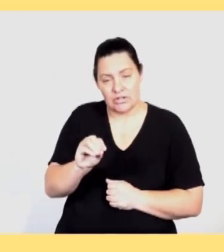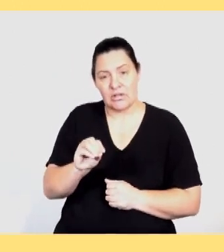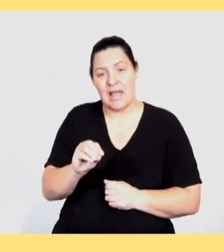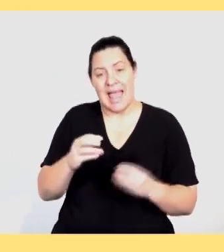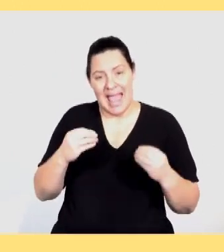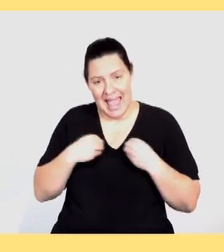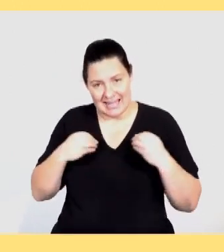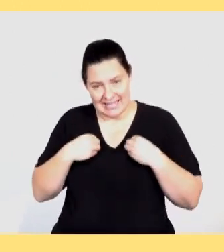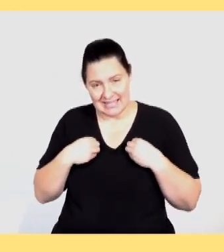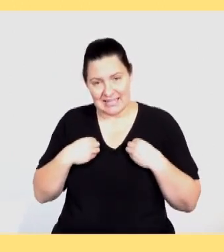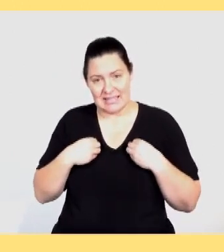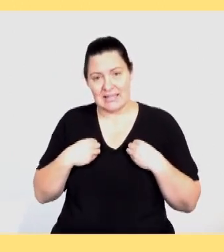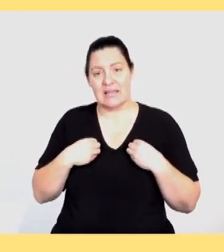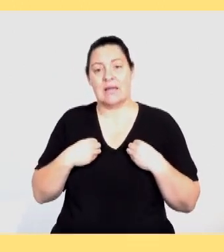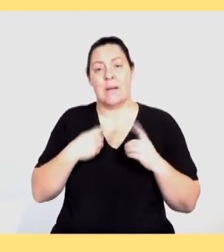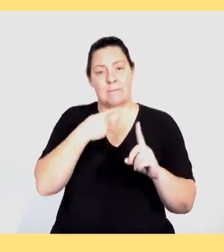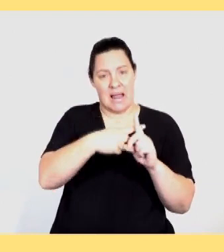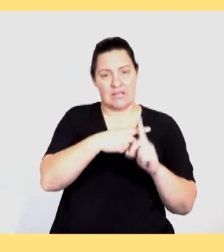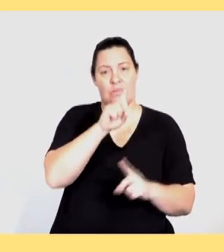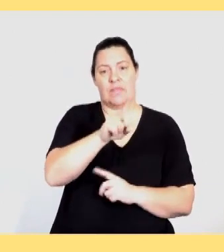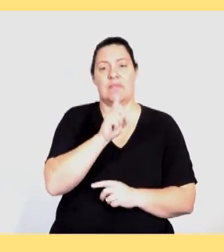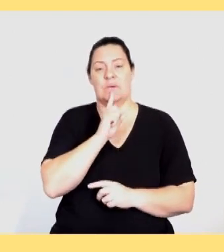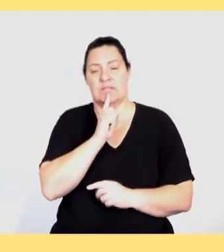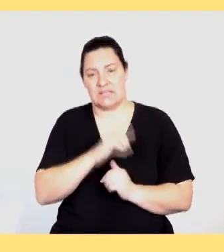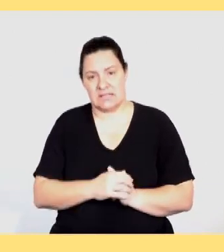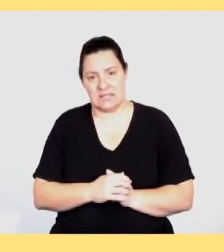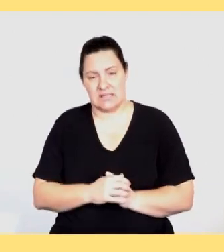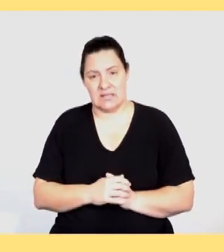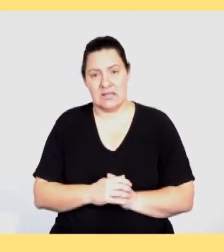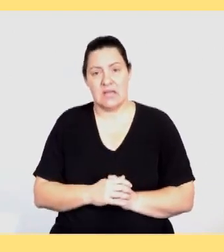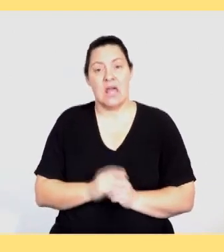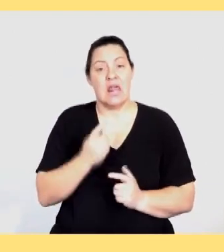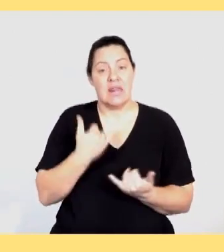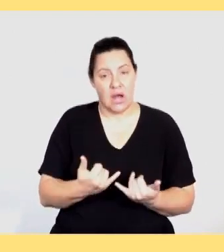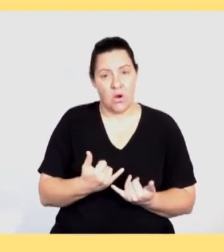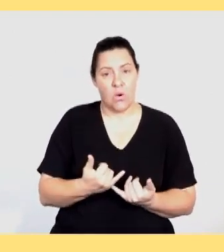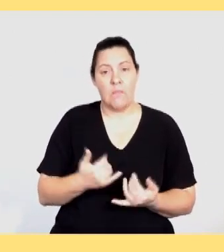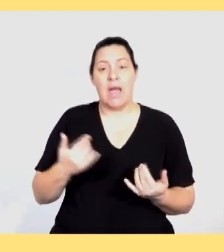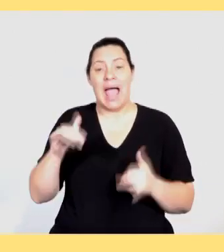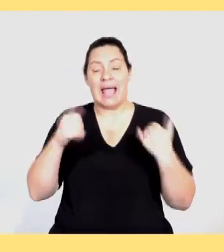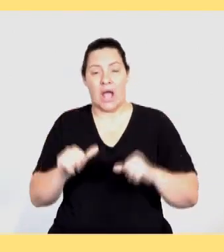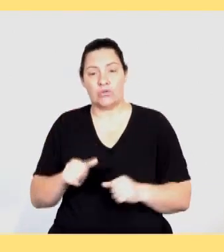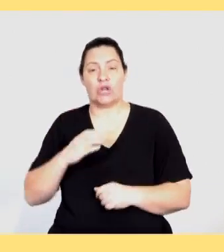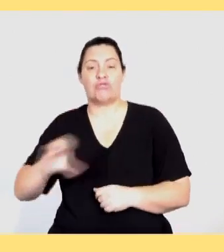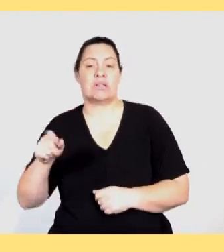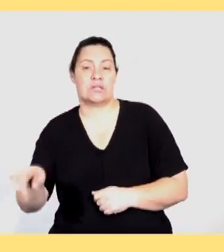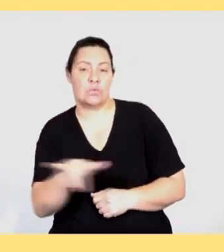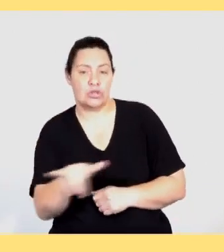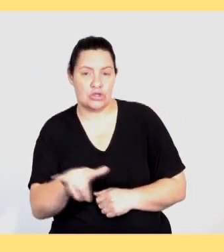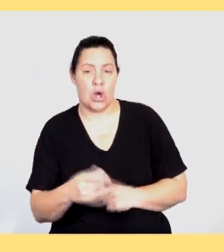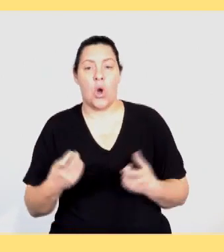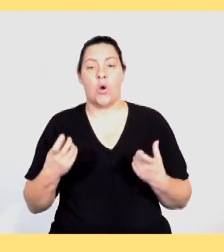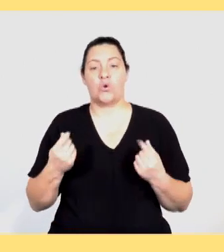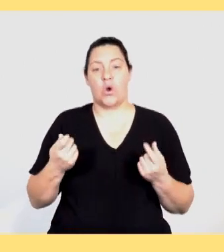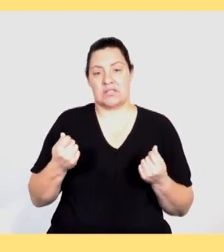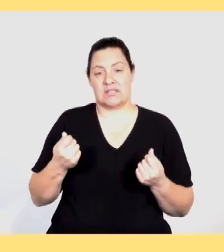say on my assets plus 1,000. And then when I come now, which account do I credit? I will credit